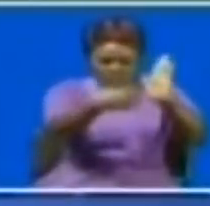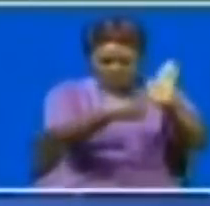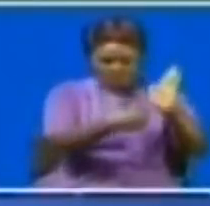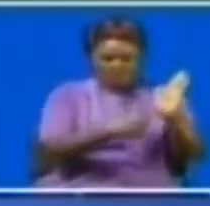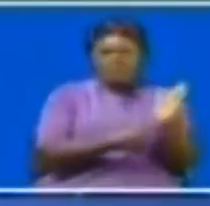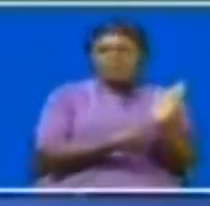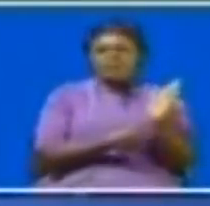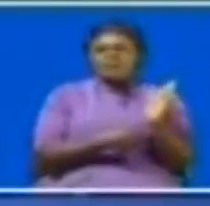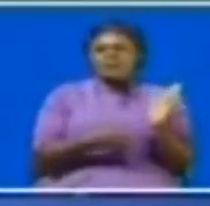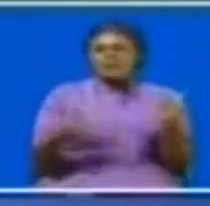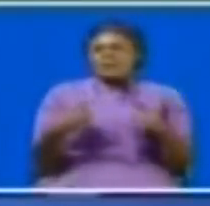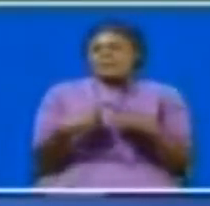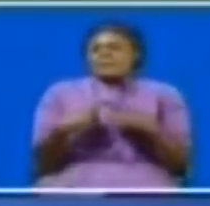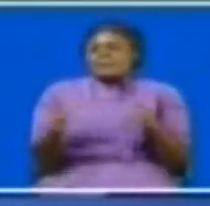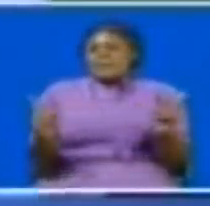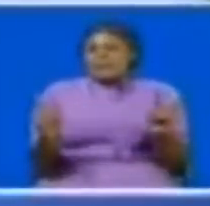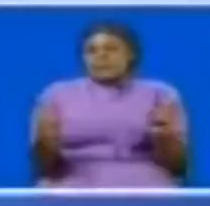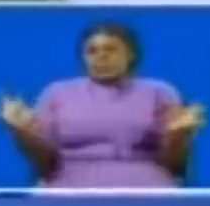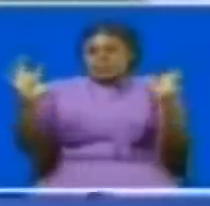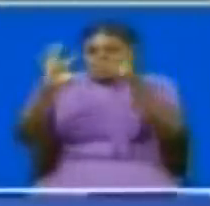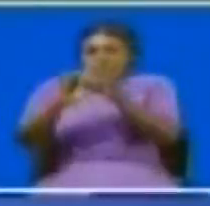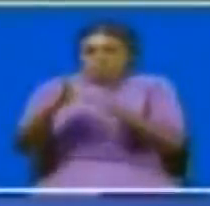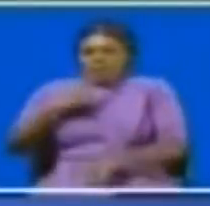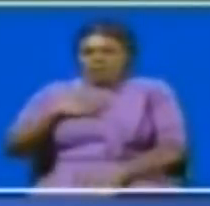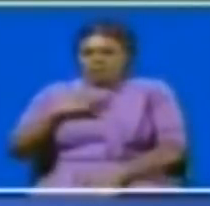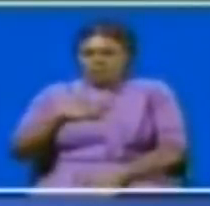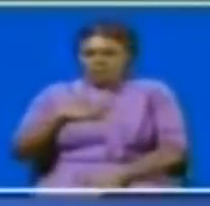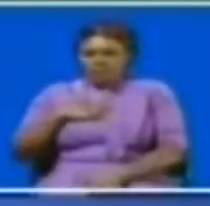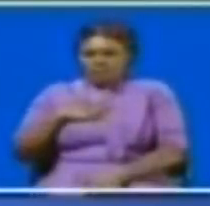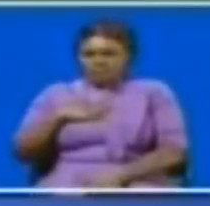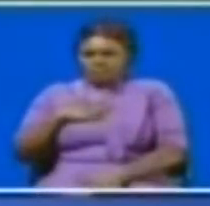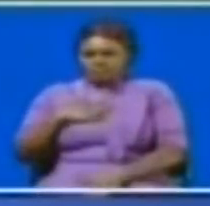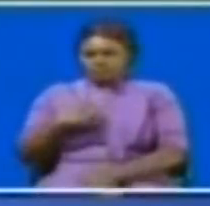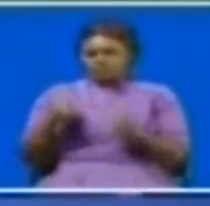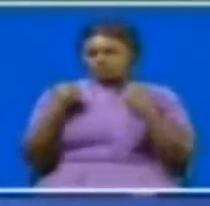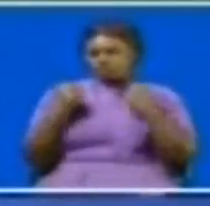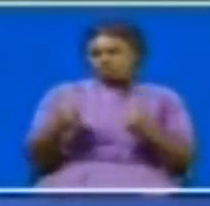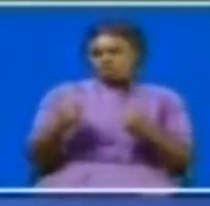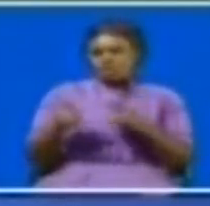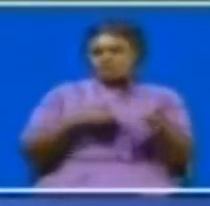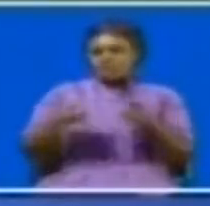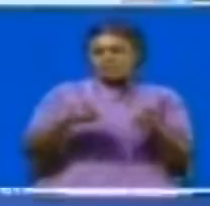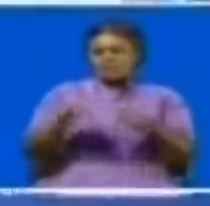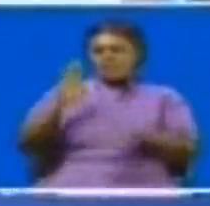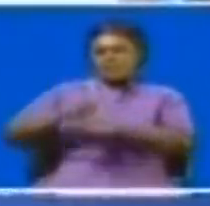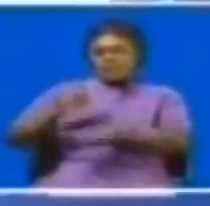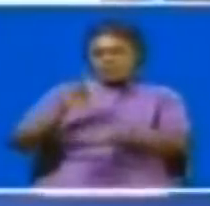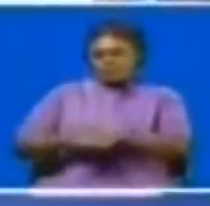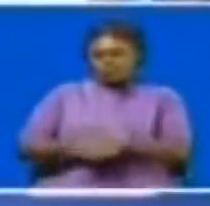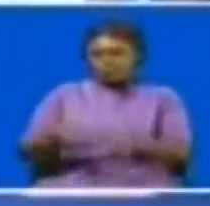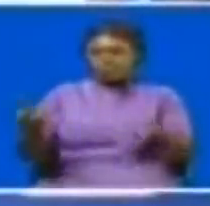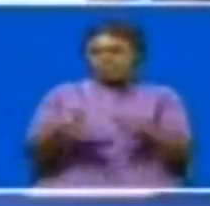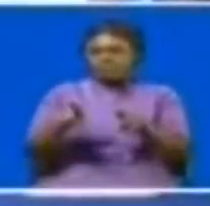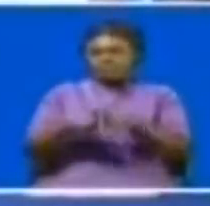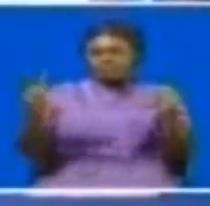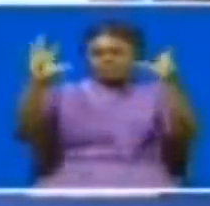za vyama. Lakini muungano wetu iko katika safari mzuri. Apart